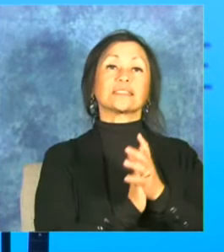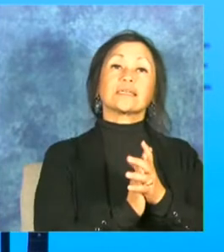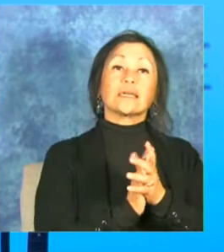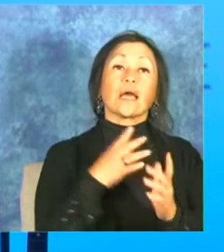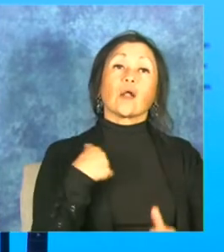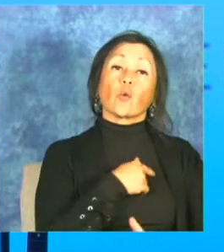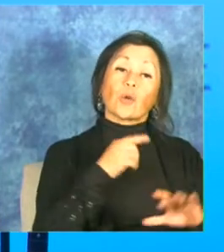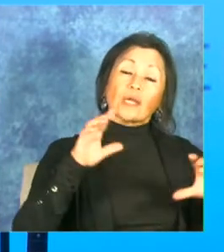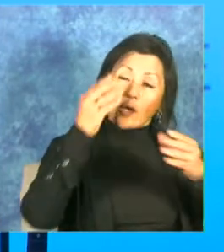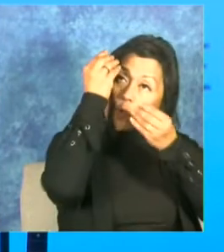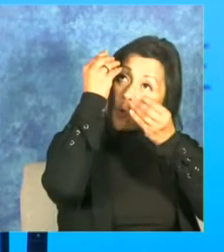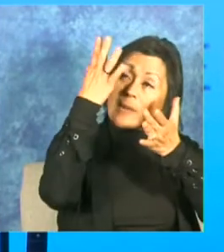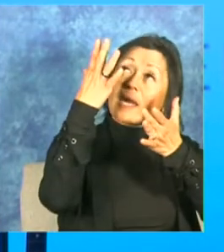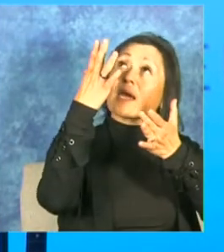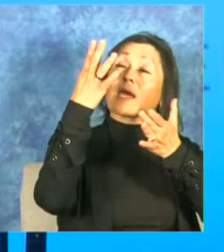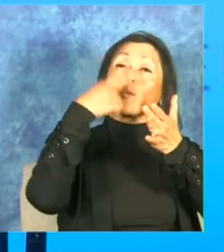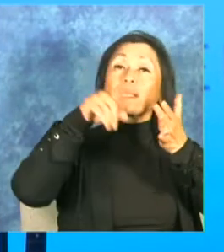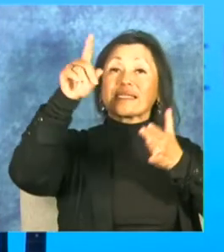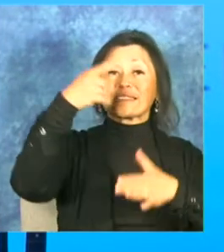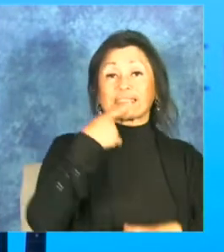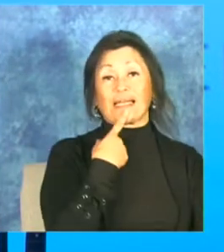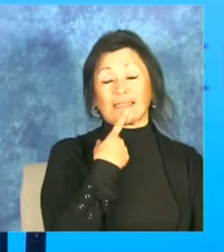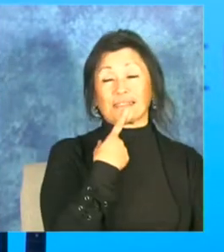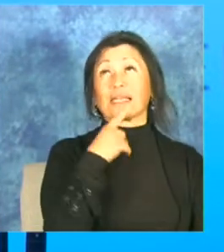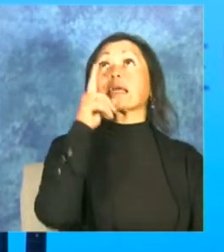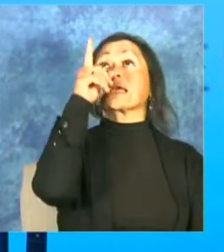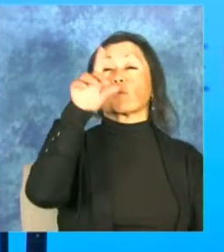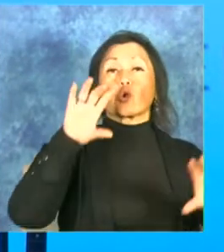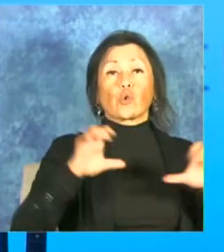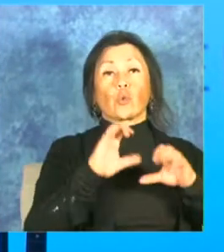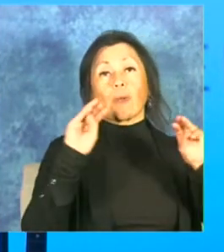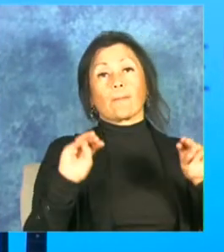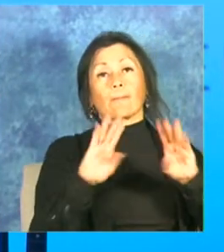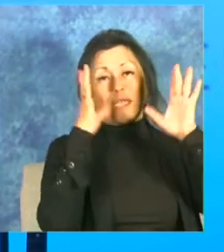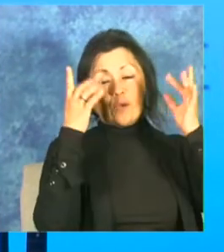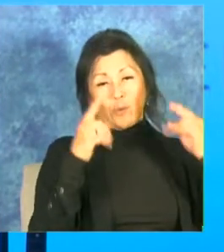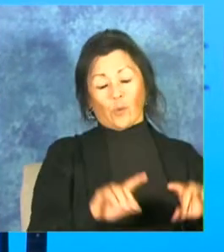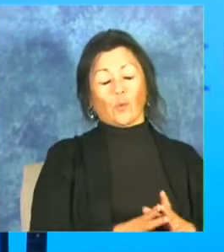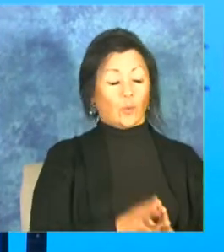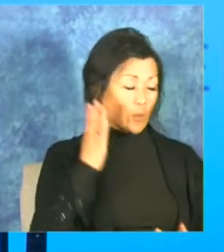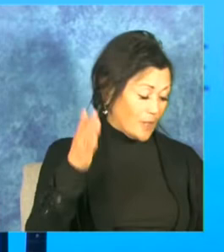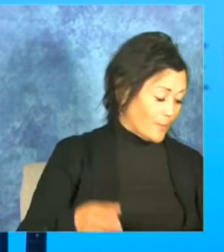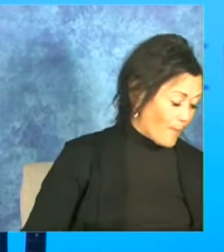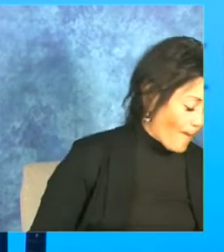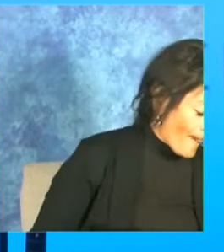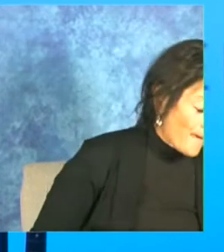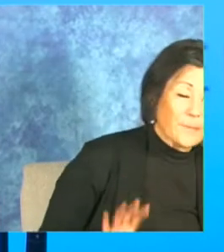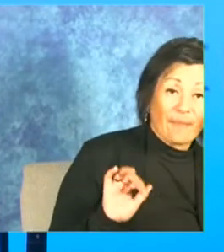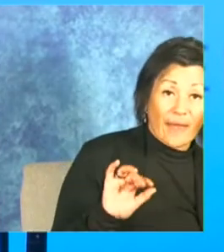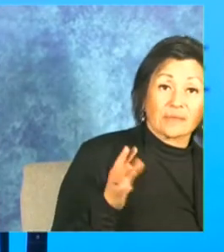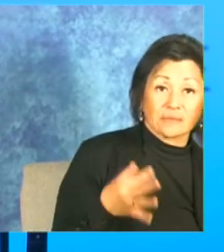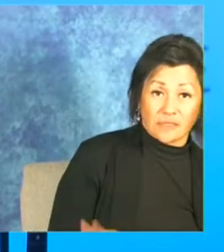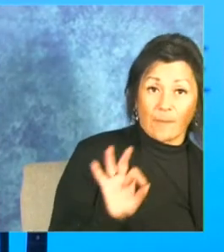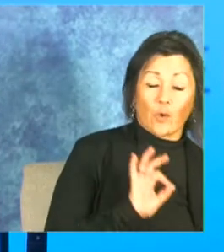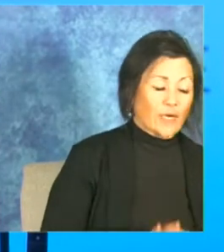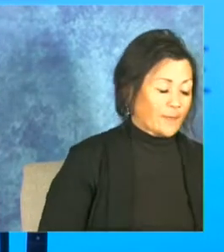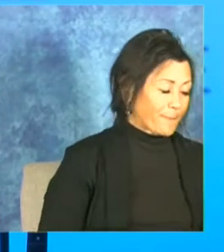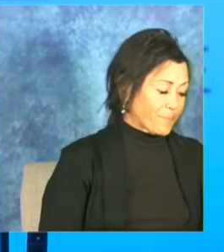we do what He tells us to do, He'll do the miracles. That's the key.